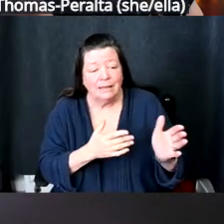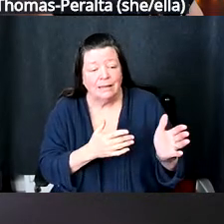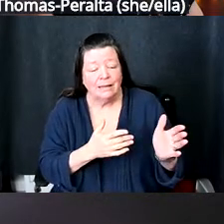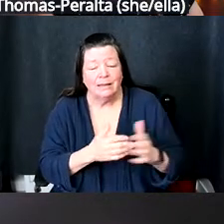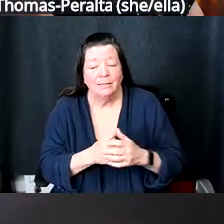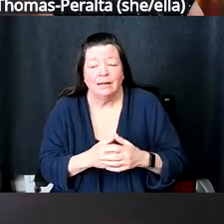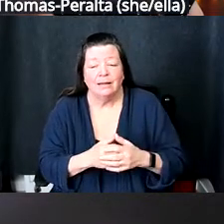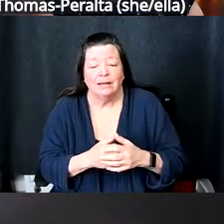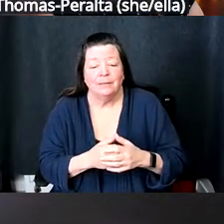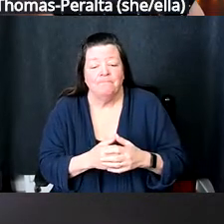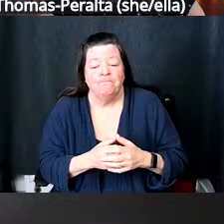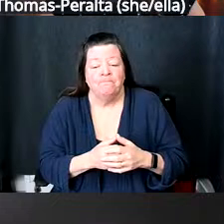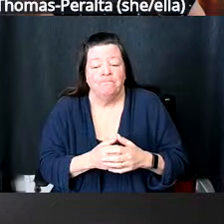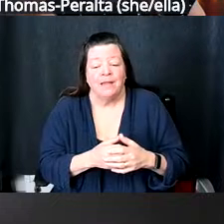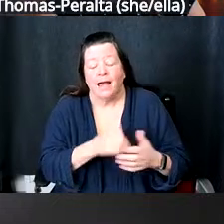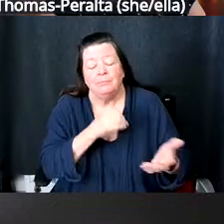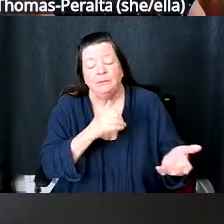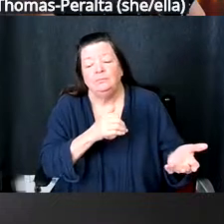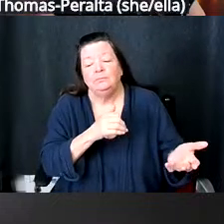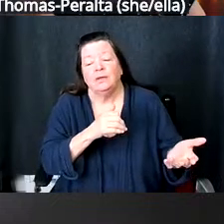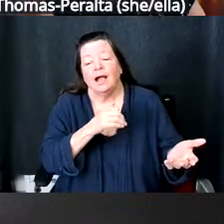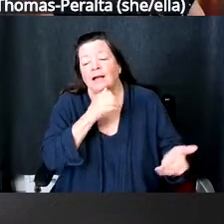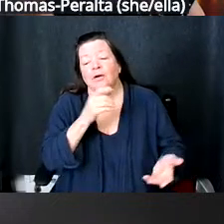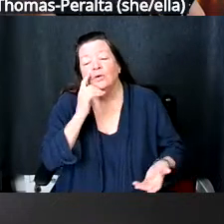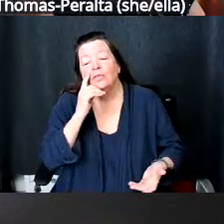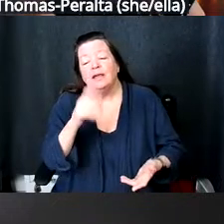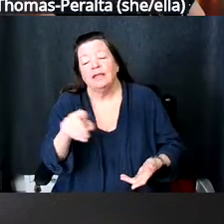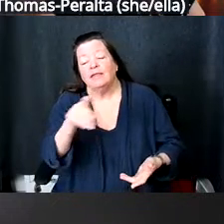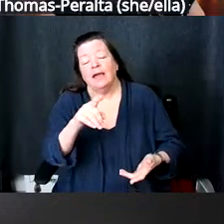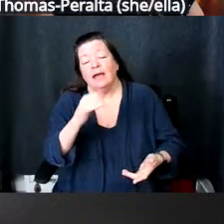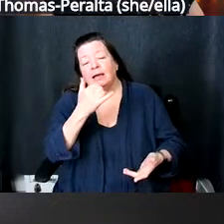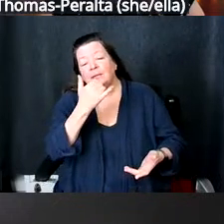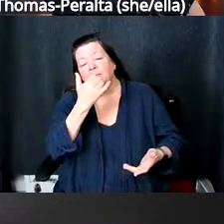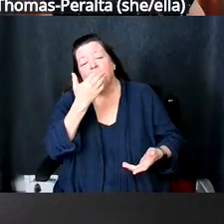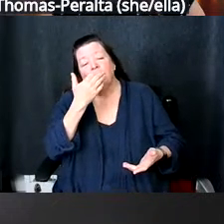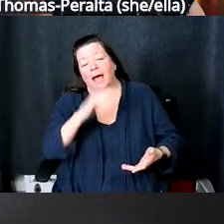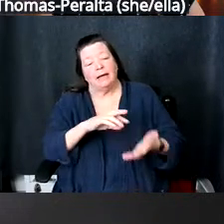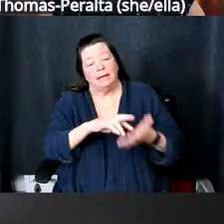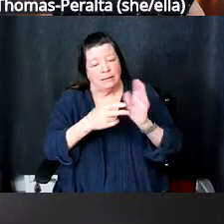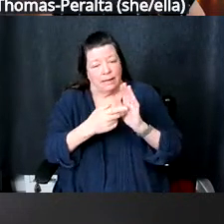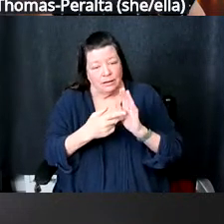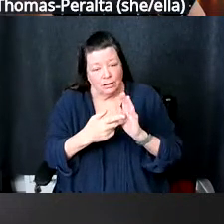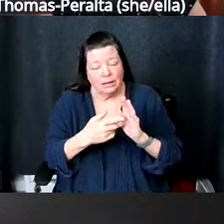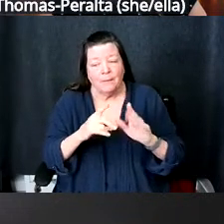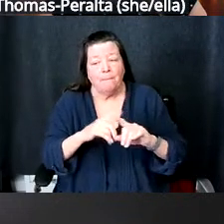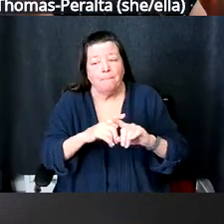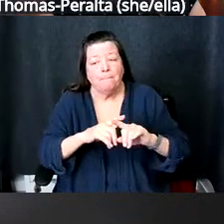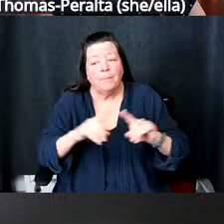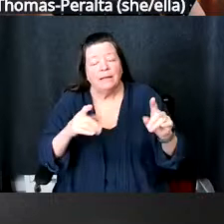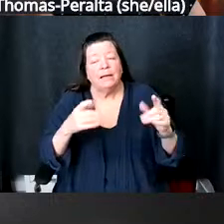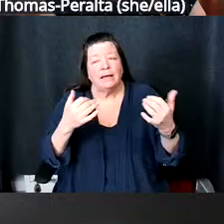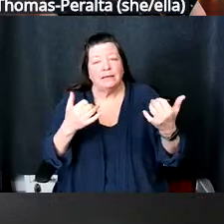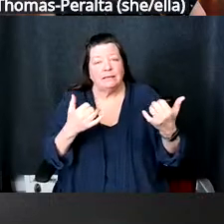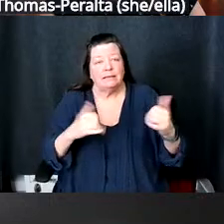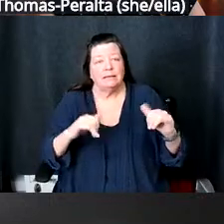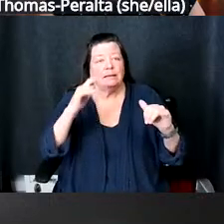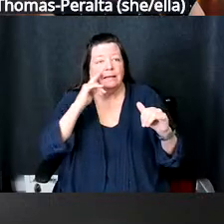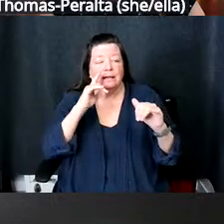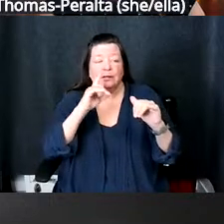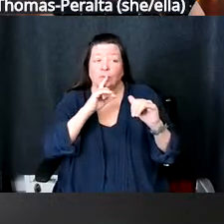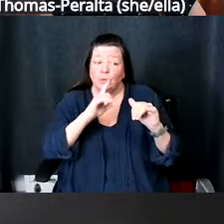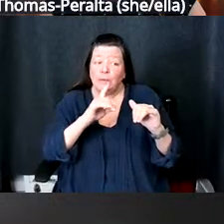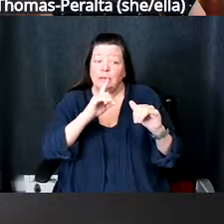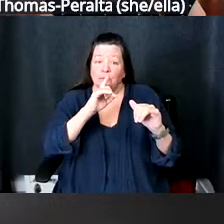I don't think that there was ill intent or malintent in the comments made, but I think that it's really, really important